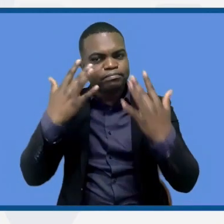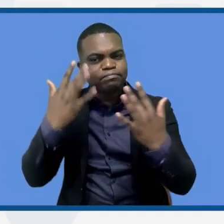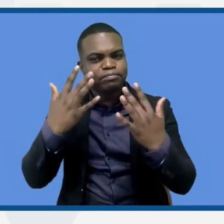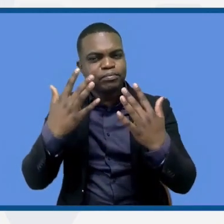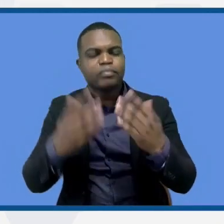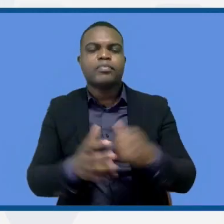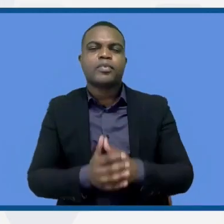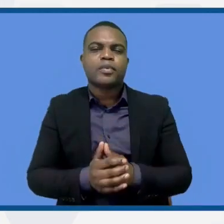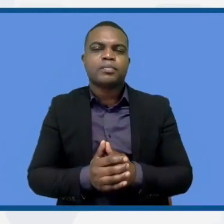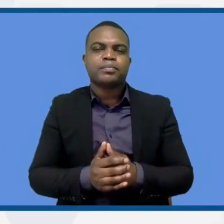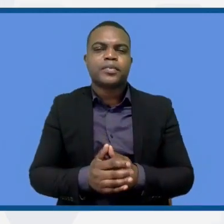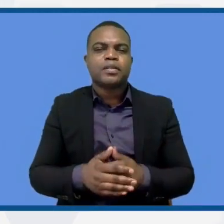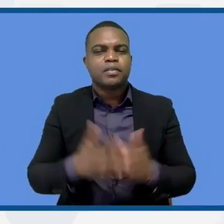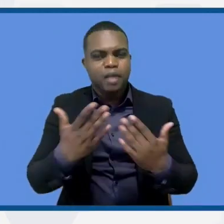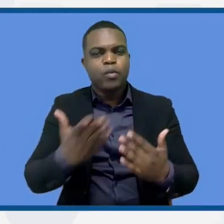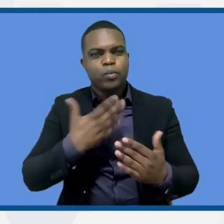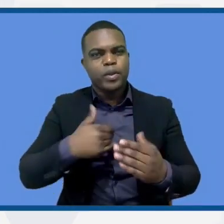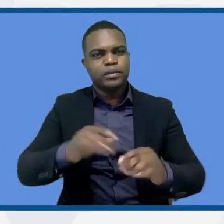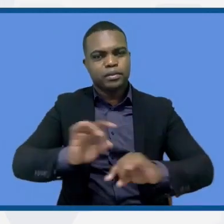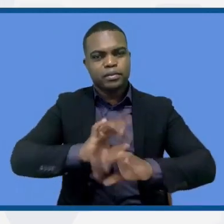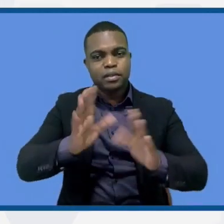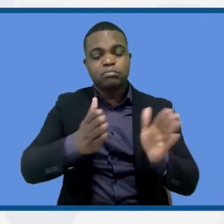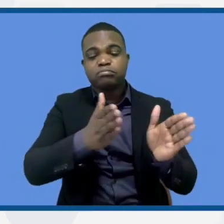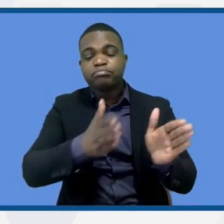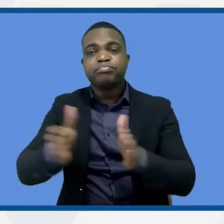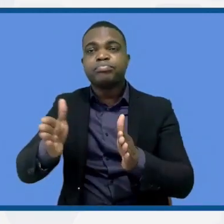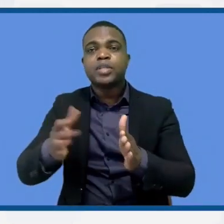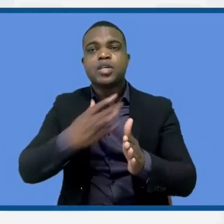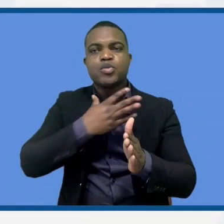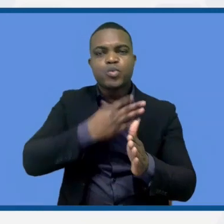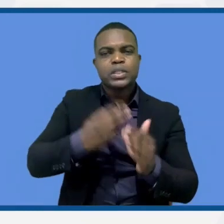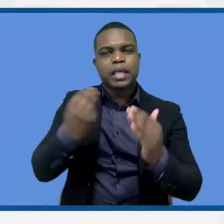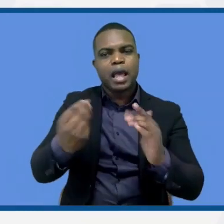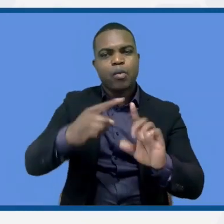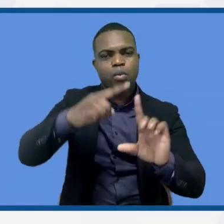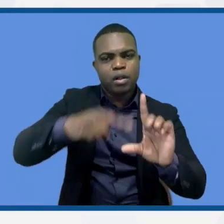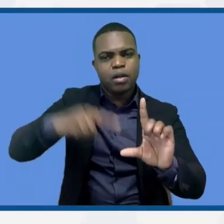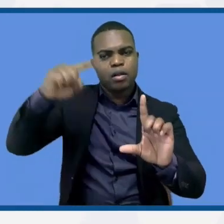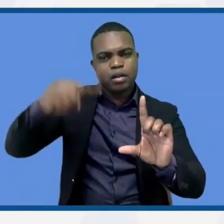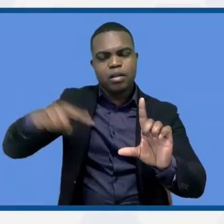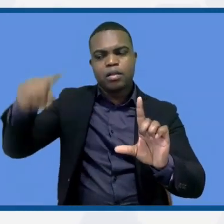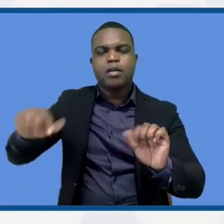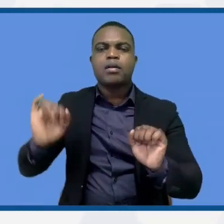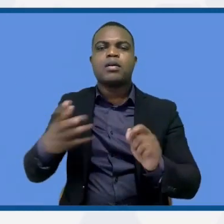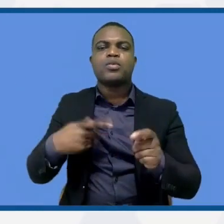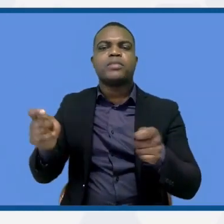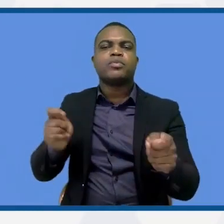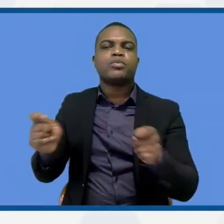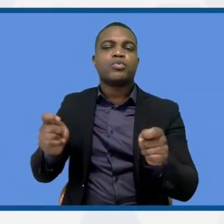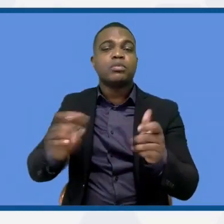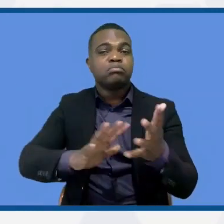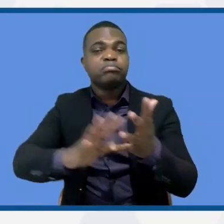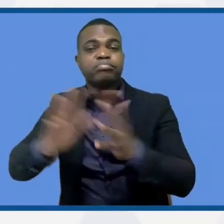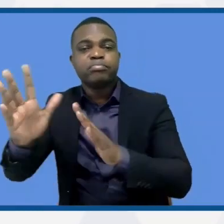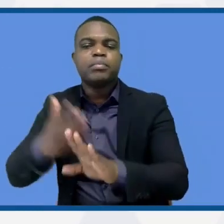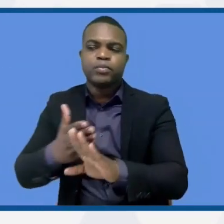additional layer of learning, which is how climate change is interacting with these different threats and how we reflect that